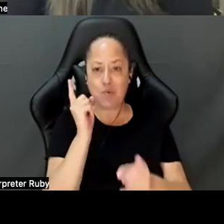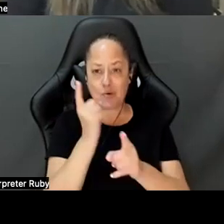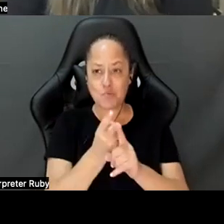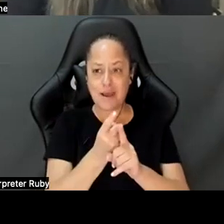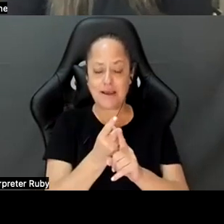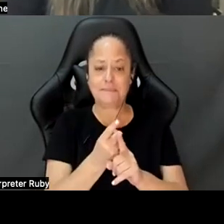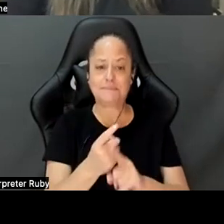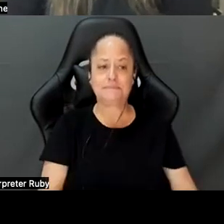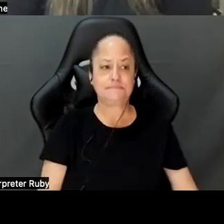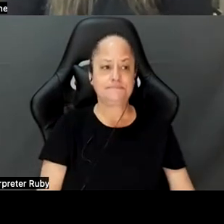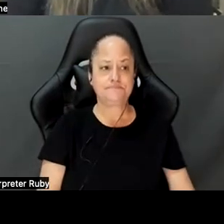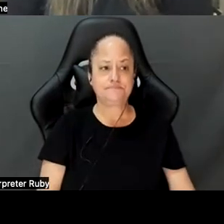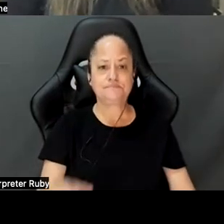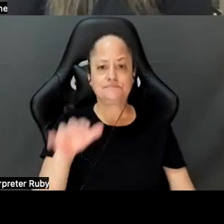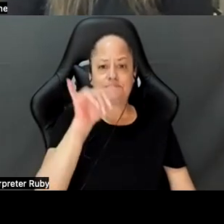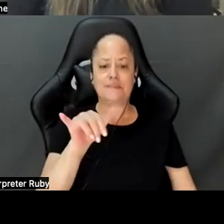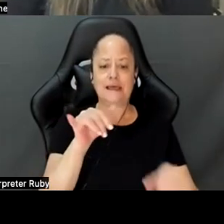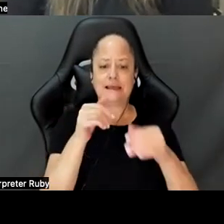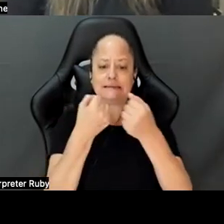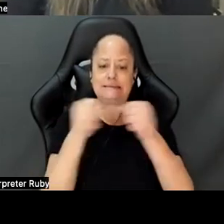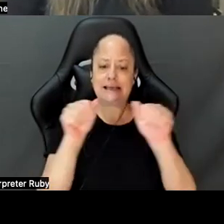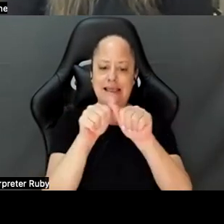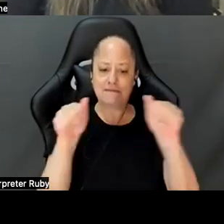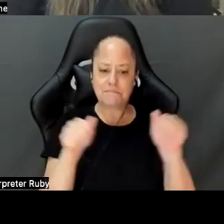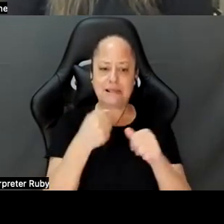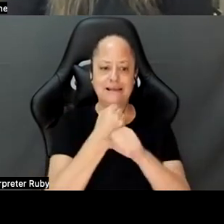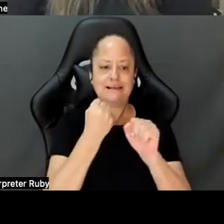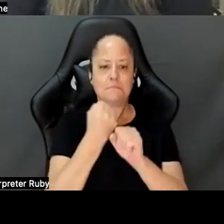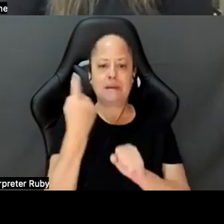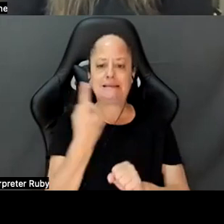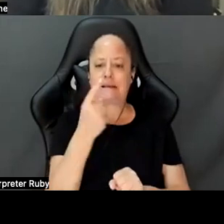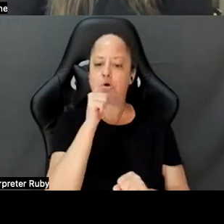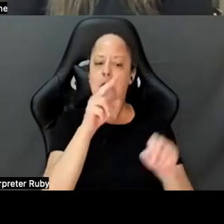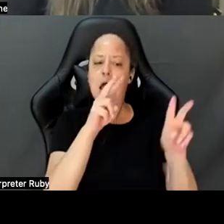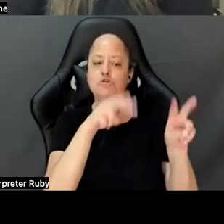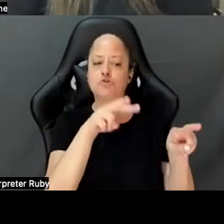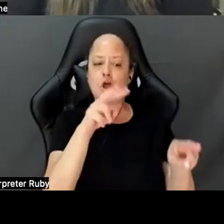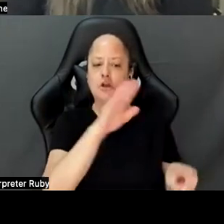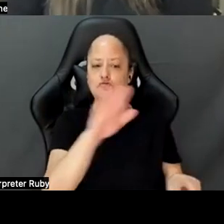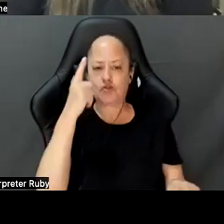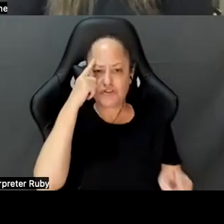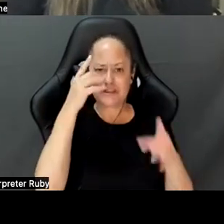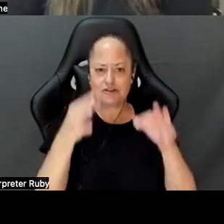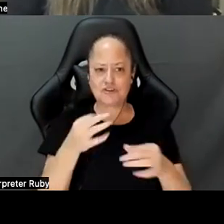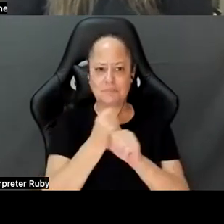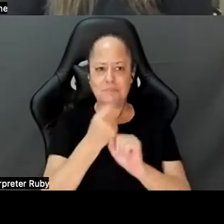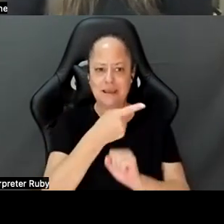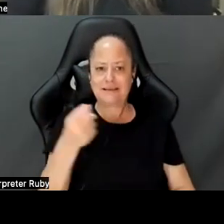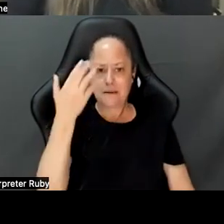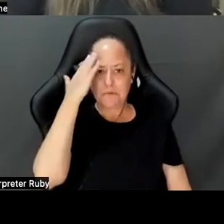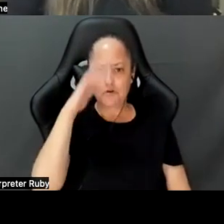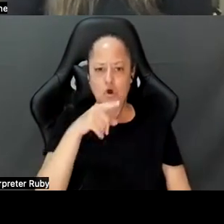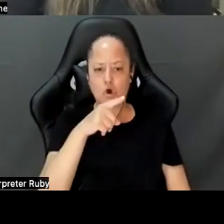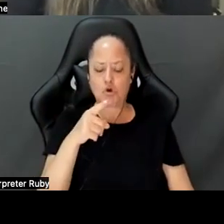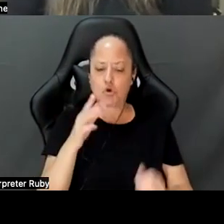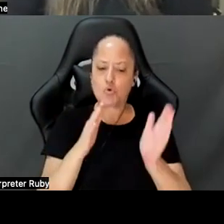so it's being that safe place that makes someone not feel judged for their decisions, that makes them know that you're rooting